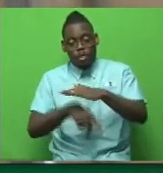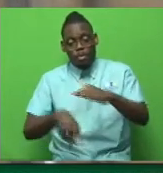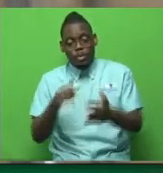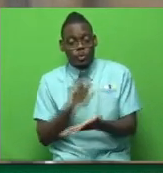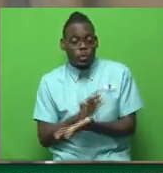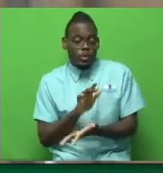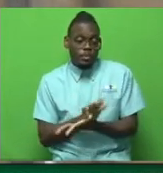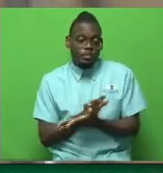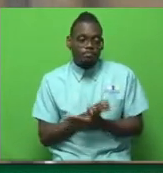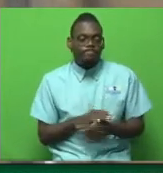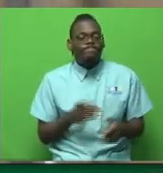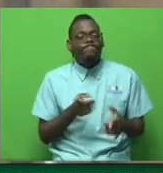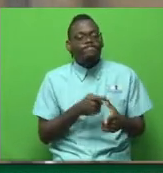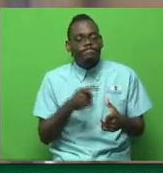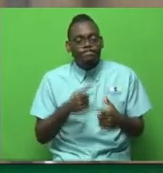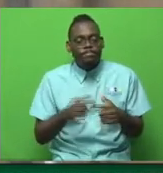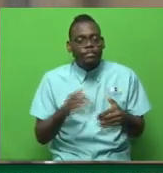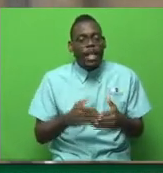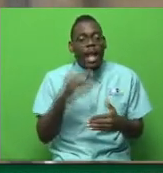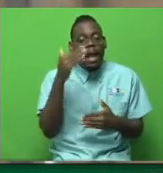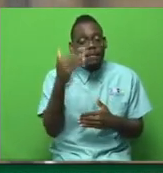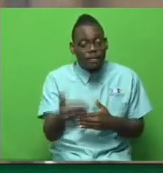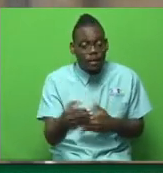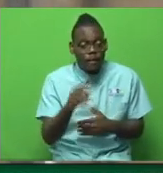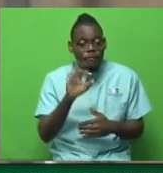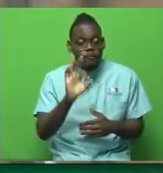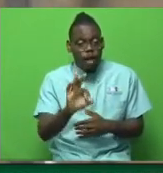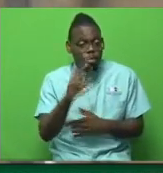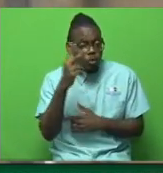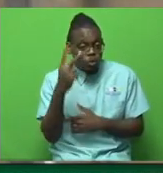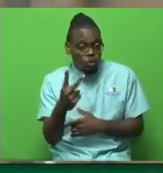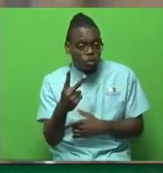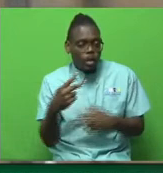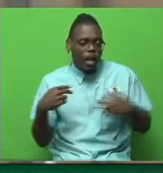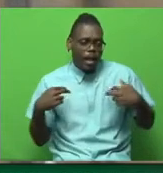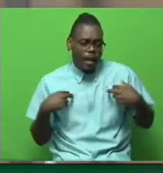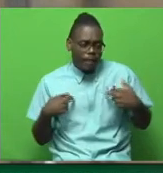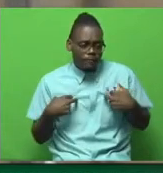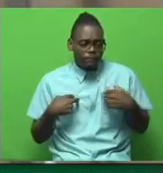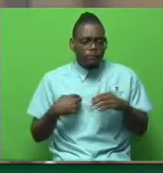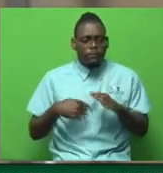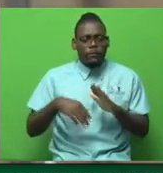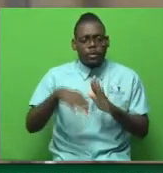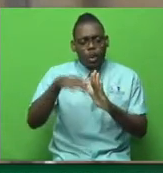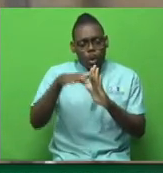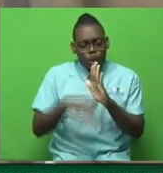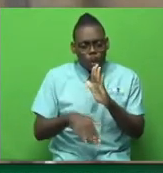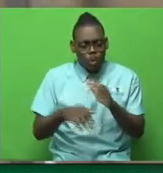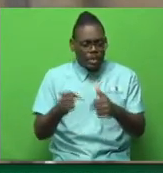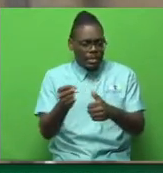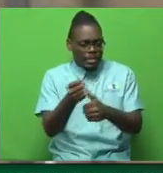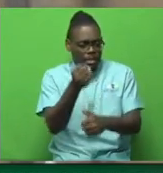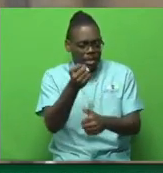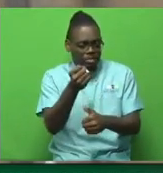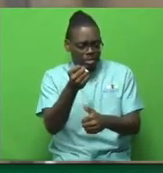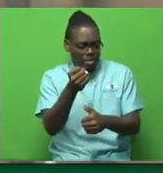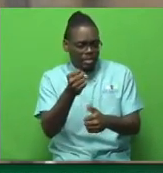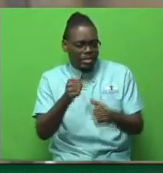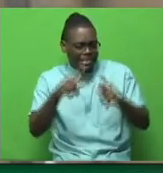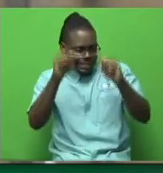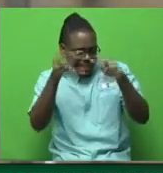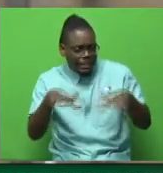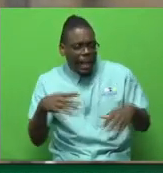the lower secondary proficiency examination a different name but the same thing that would have been called the Primary School Leaving